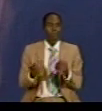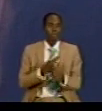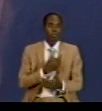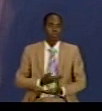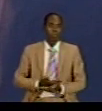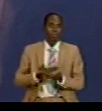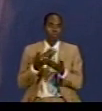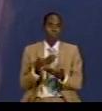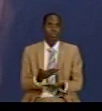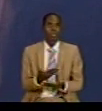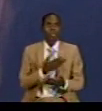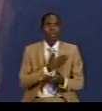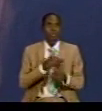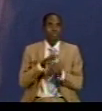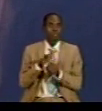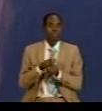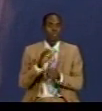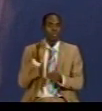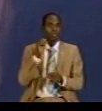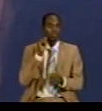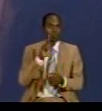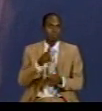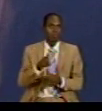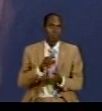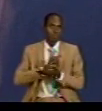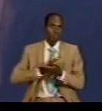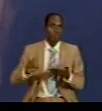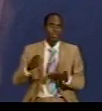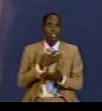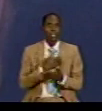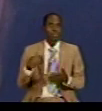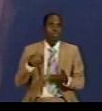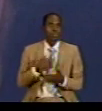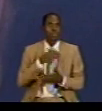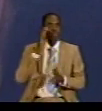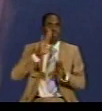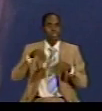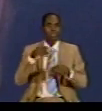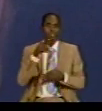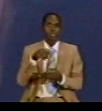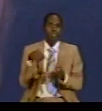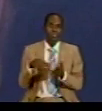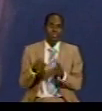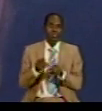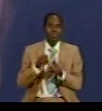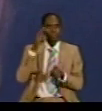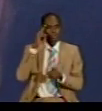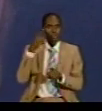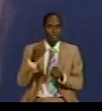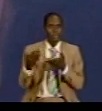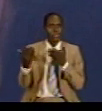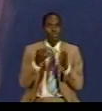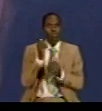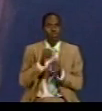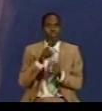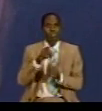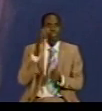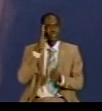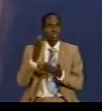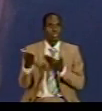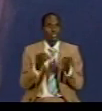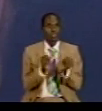7 other years. And Jacob did so, and fulfilled her week, and he gave him Rachel his daughter to wife